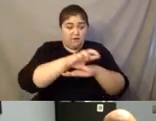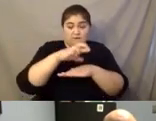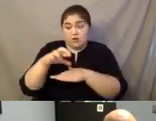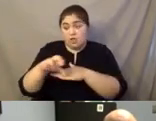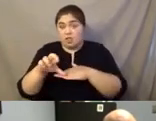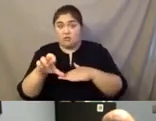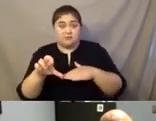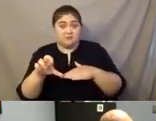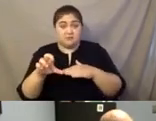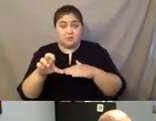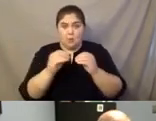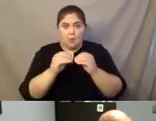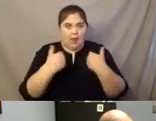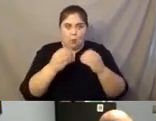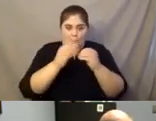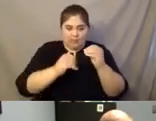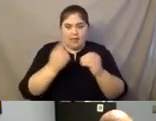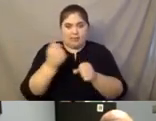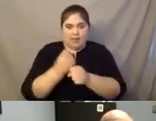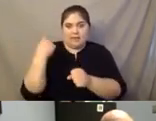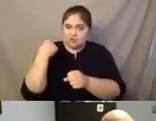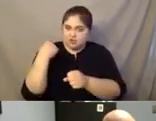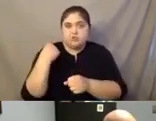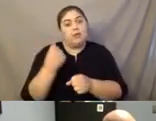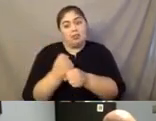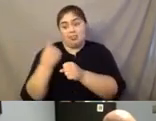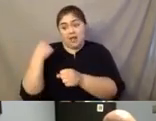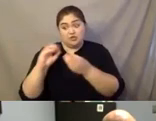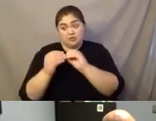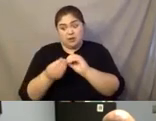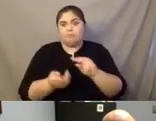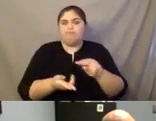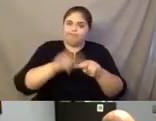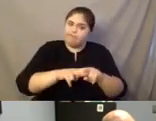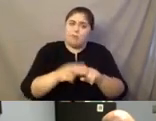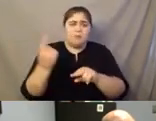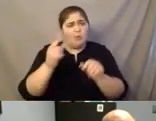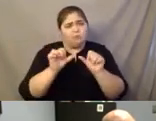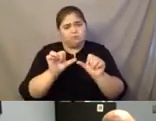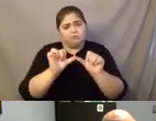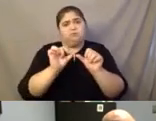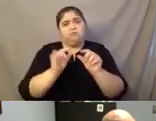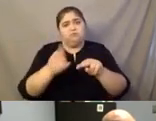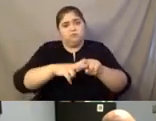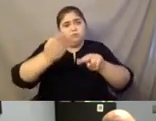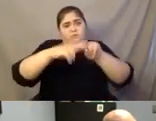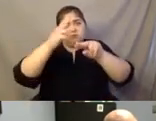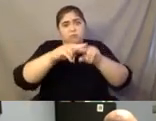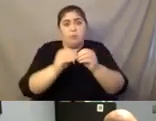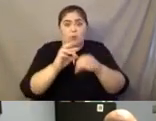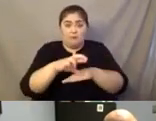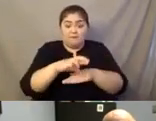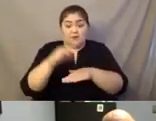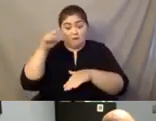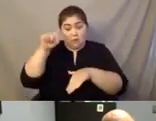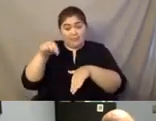up over last year. Last year's were up over the year before that. It's on a continuing upward trend. But for this time period, there was